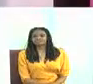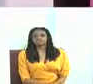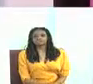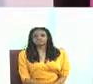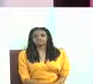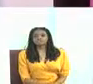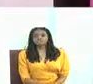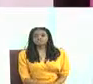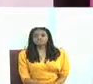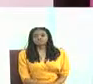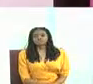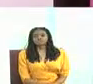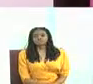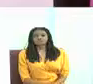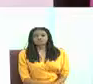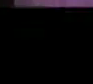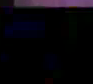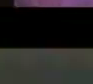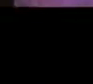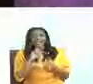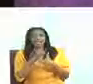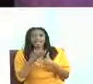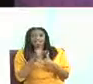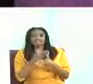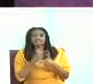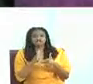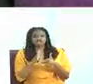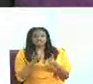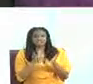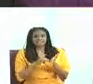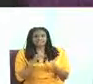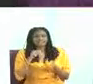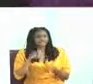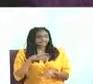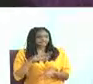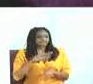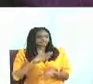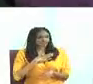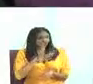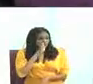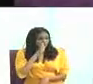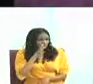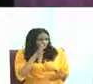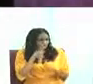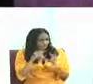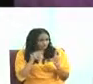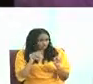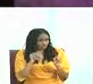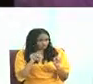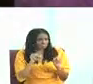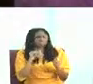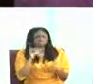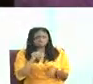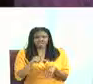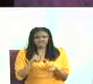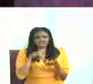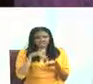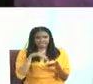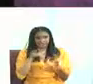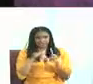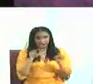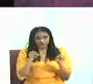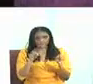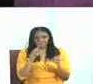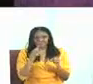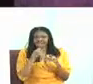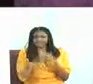Well, I shared it with the last one. I'll do it again. This was my mother's card. It's a scripture study card. It